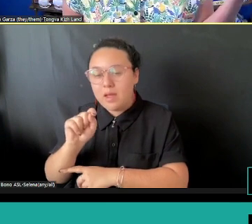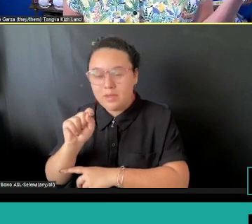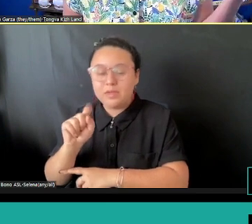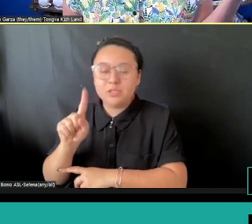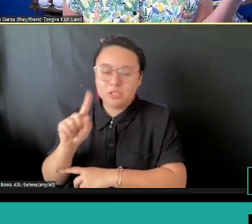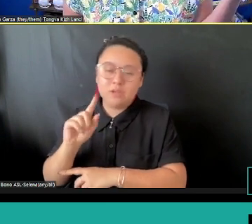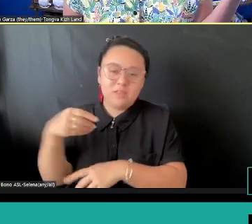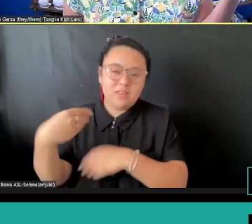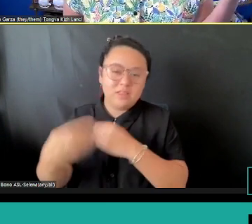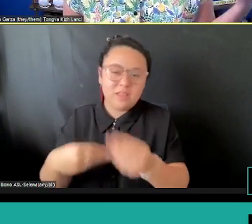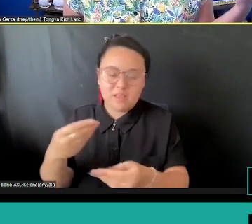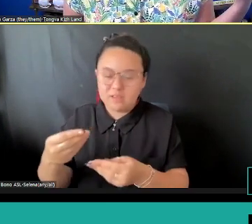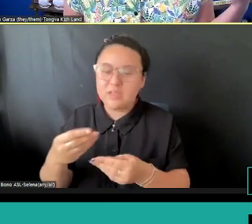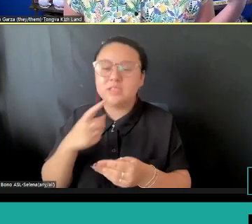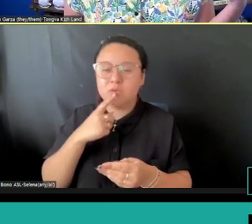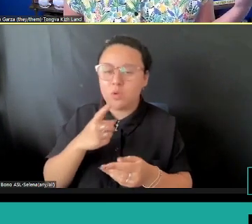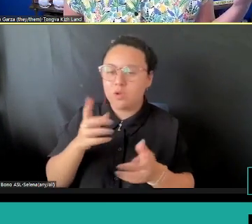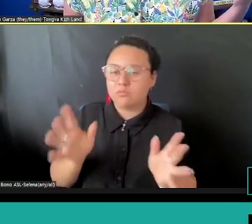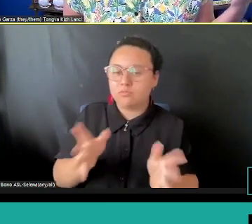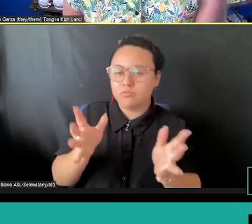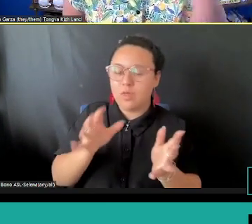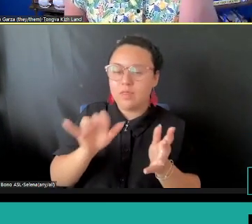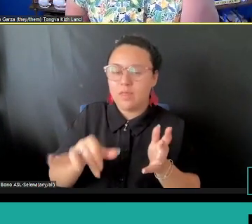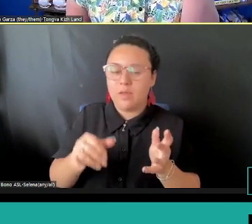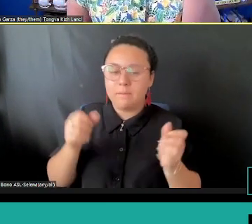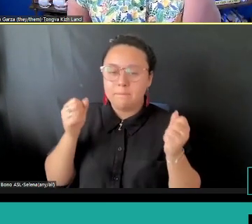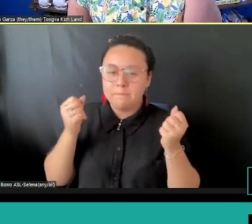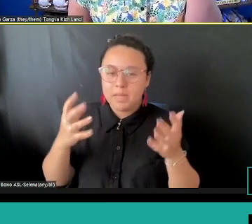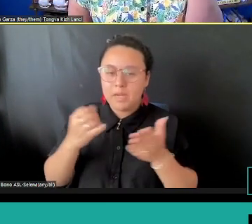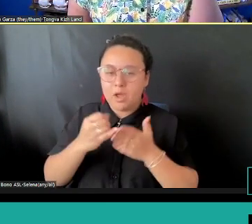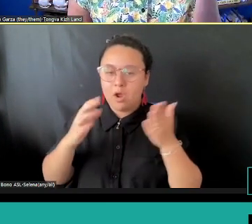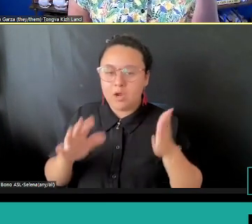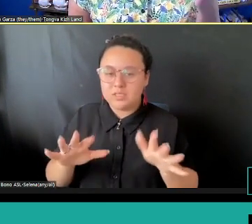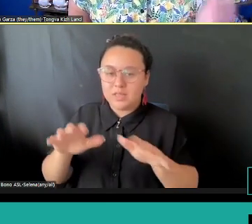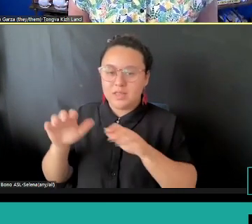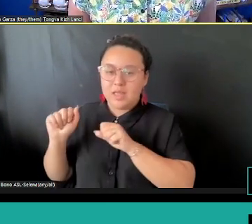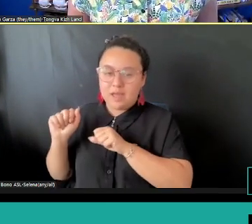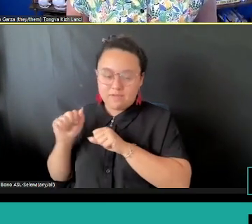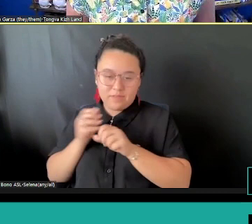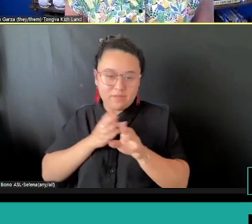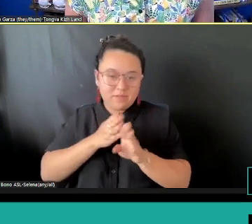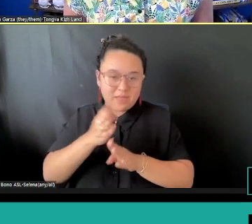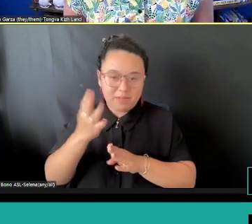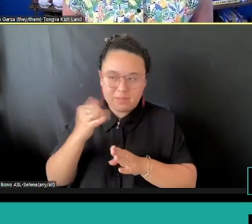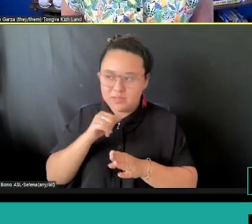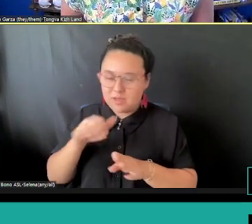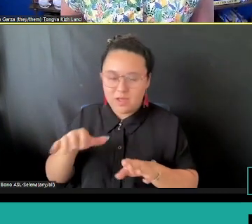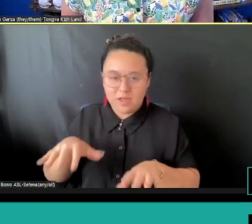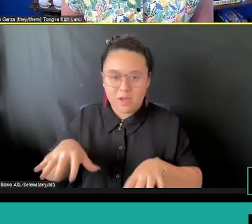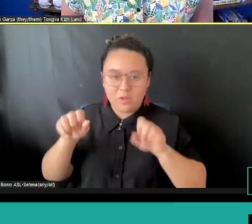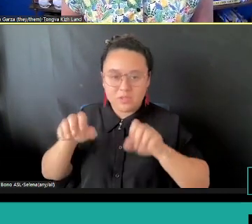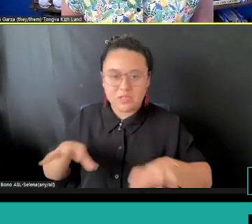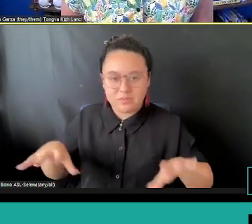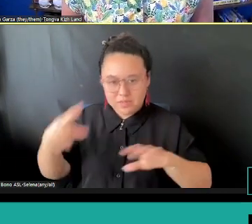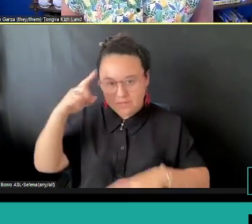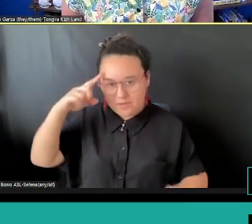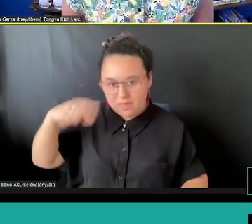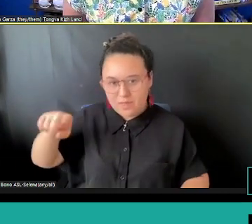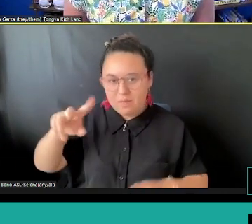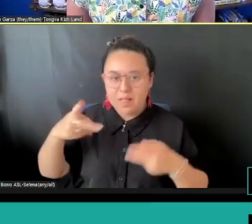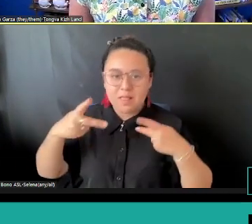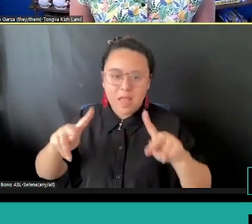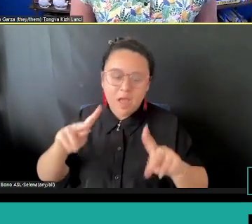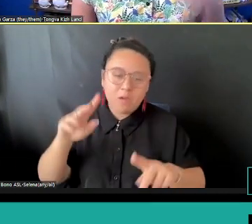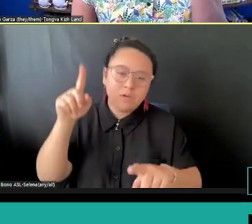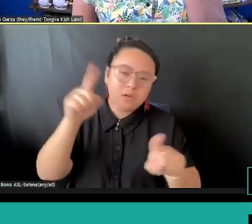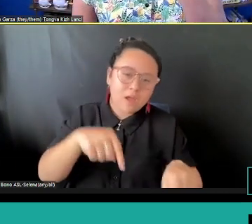have left the field, you know, because we're not making space for them. So anyway, I just wanted to applaud that work and lift that up. Yeah, I